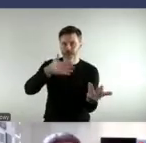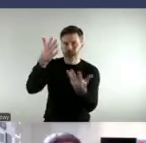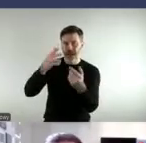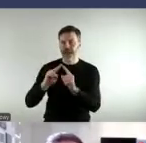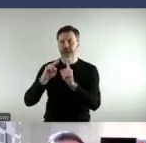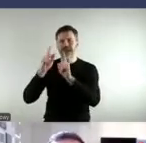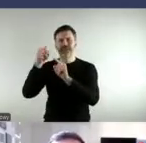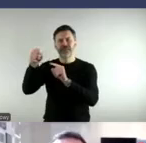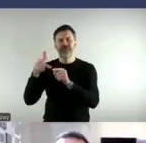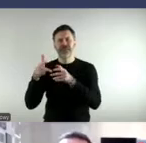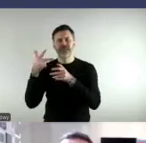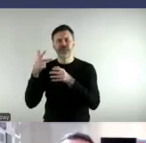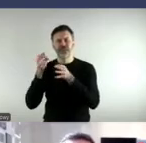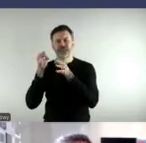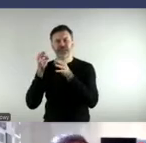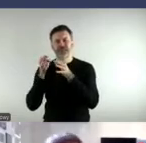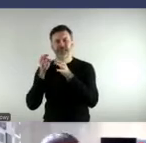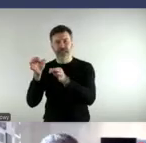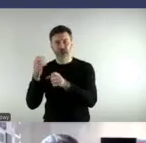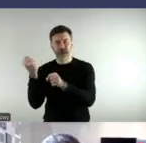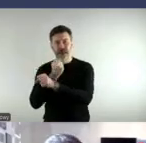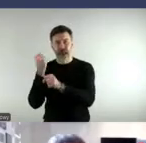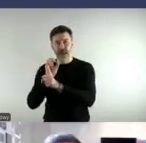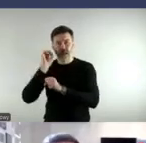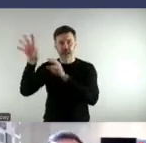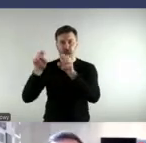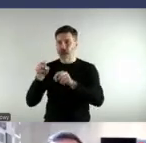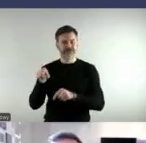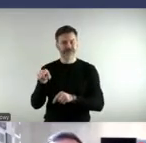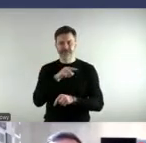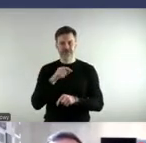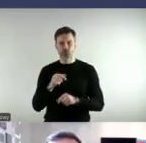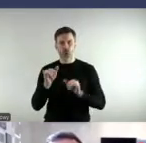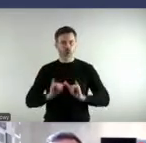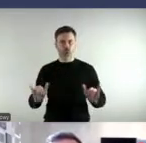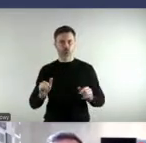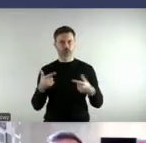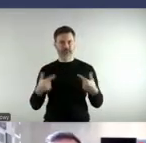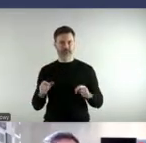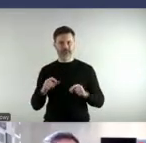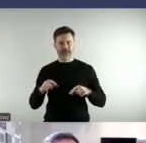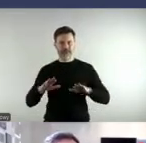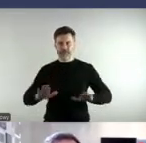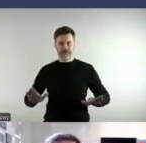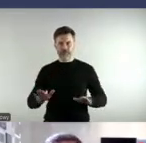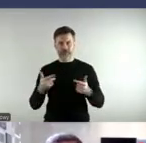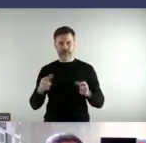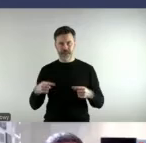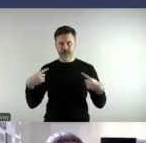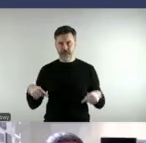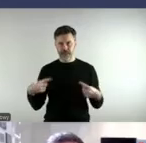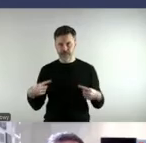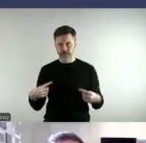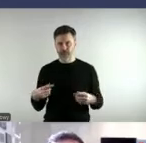equipment. We had people who brought tires to burn them, people who brought stones. None of these things were used by angry